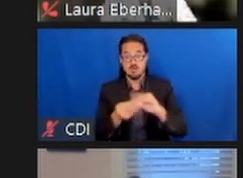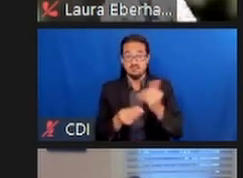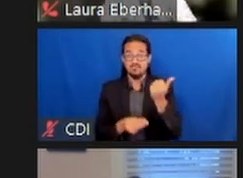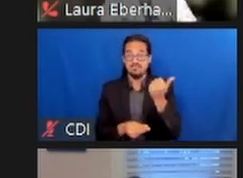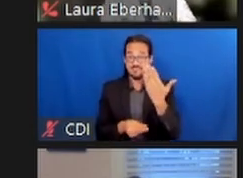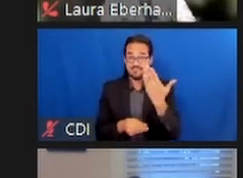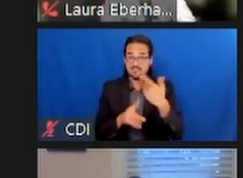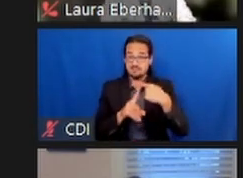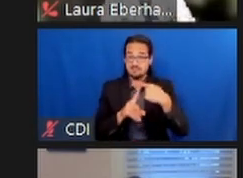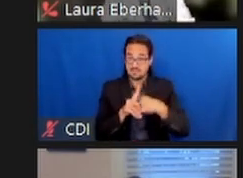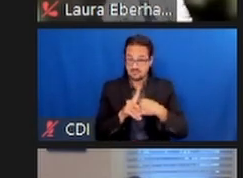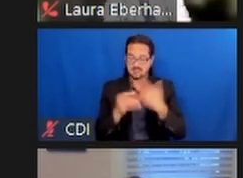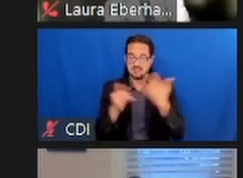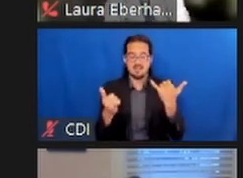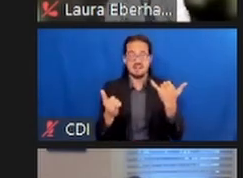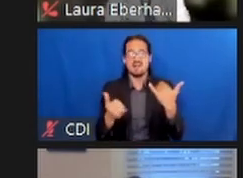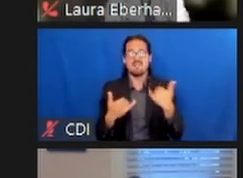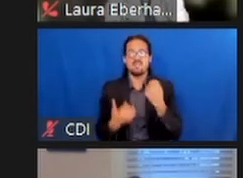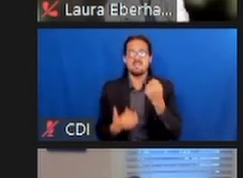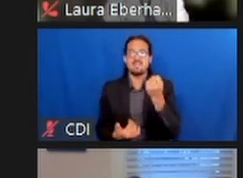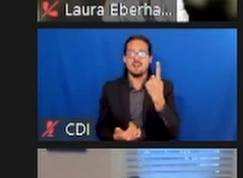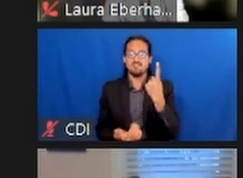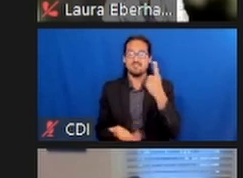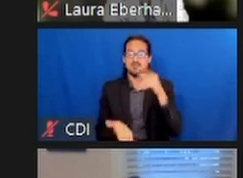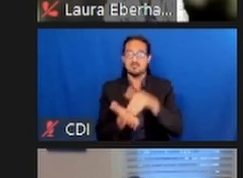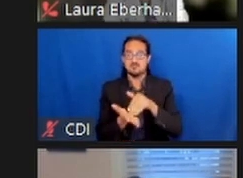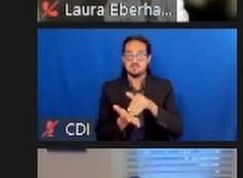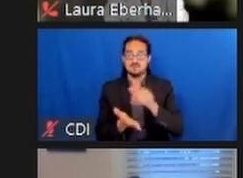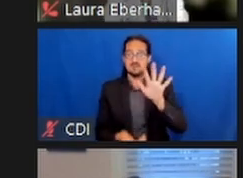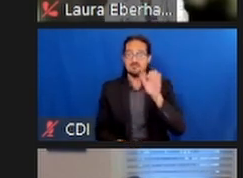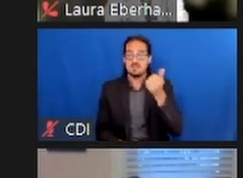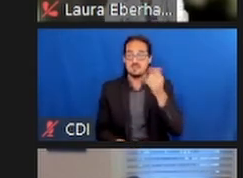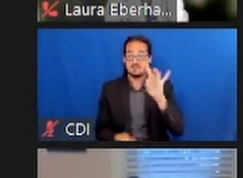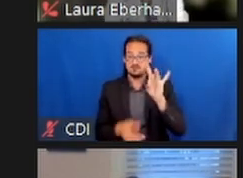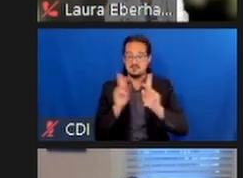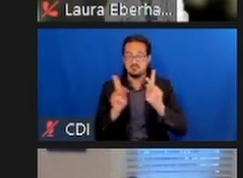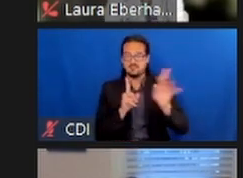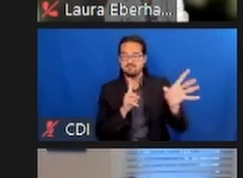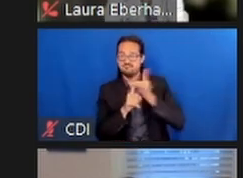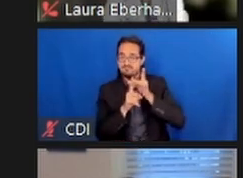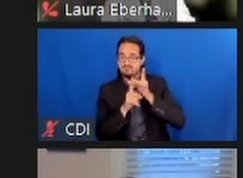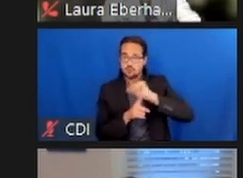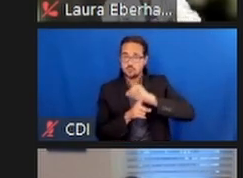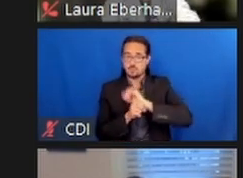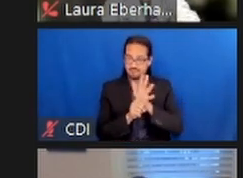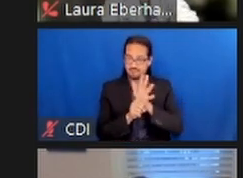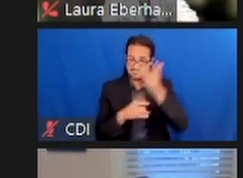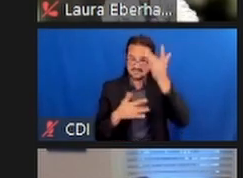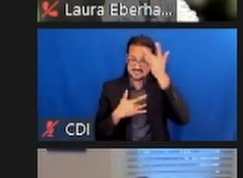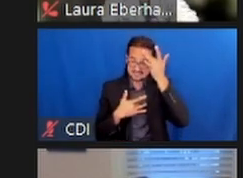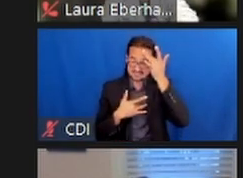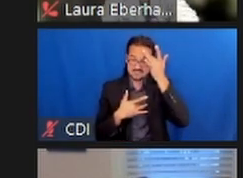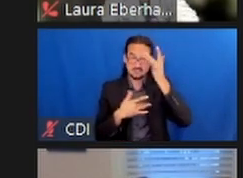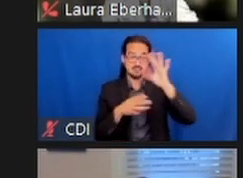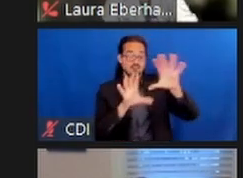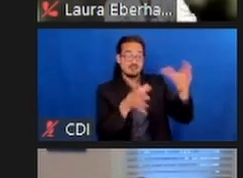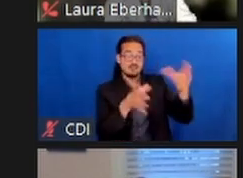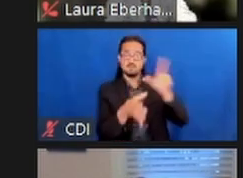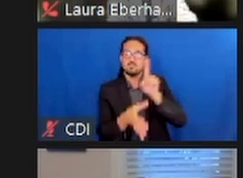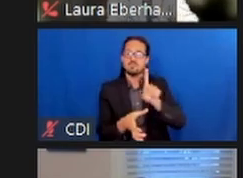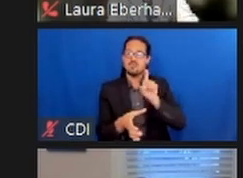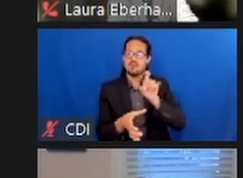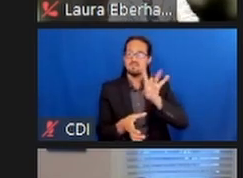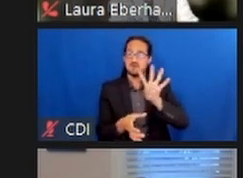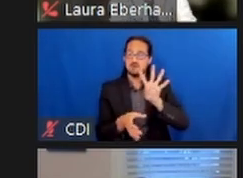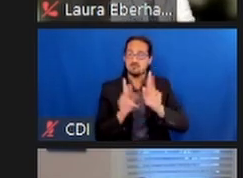11,918 cases of COVID, 184 deaths with 38 active cases. This slide